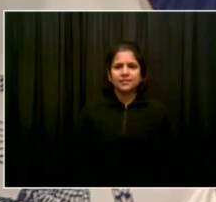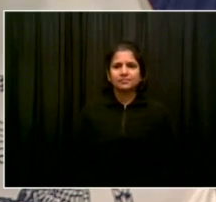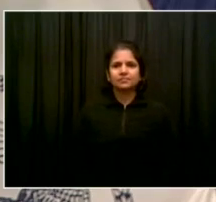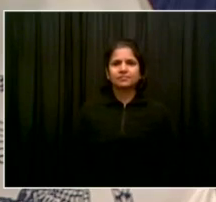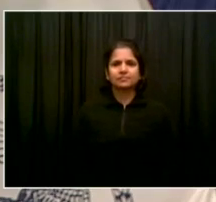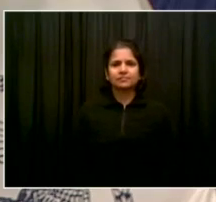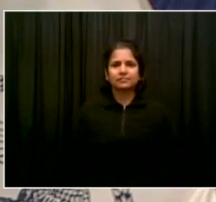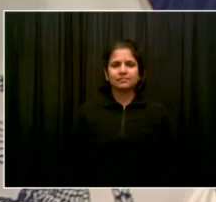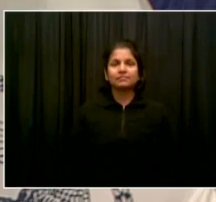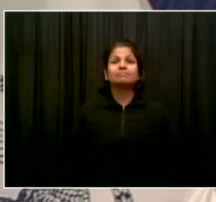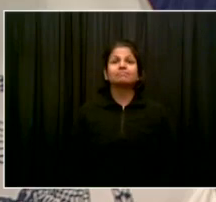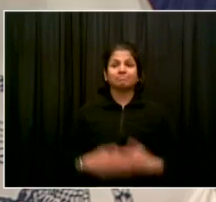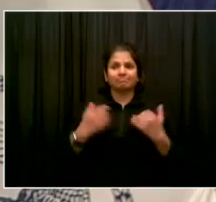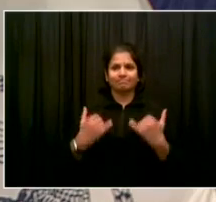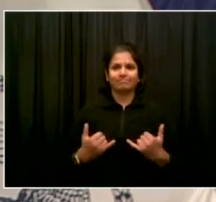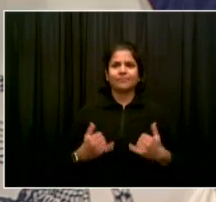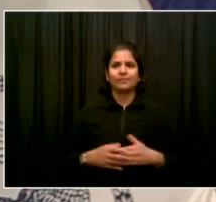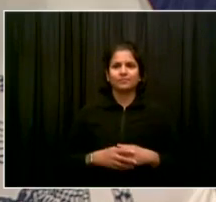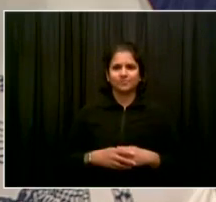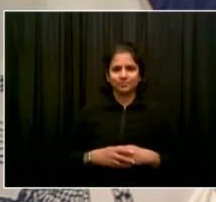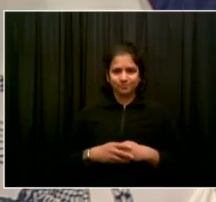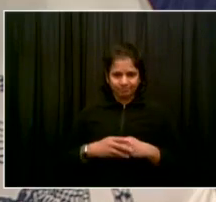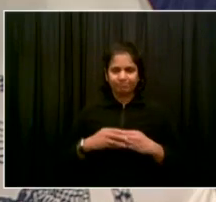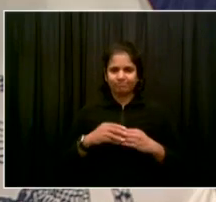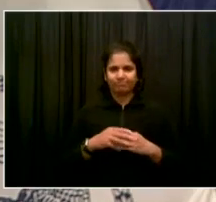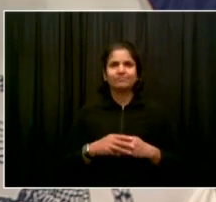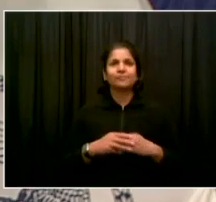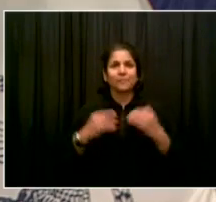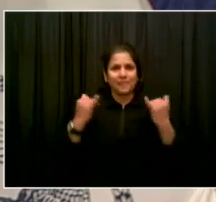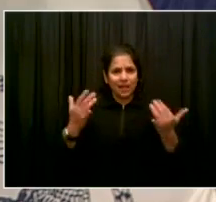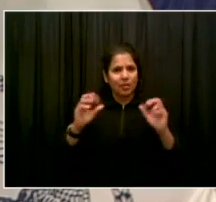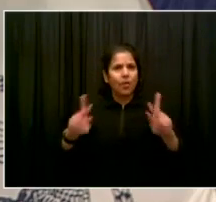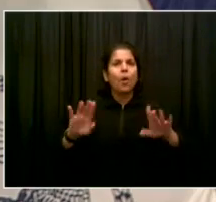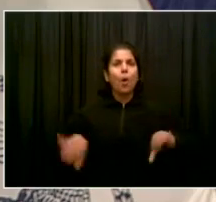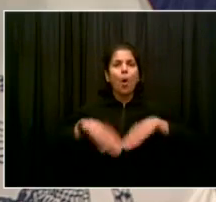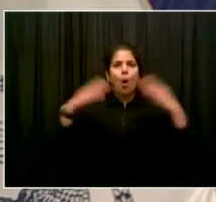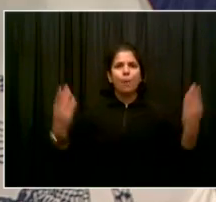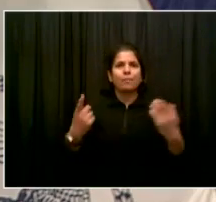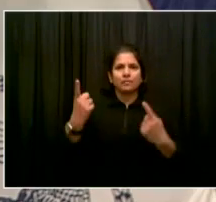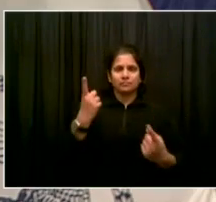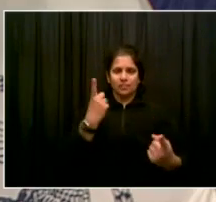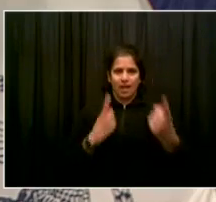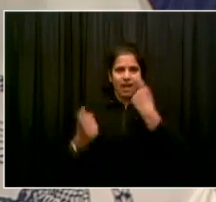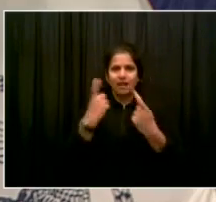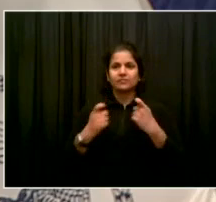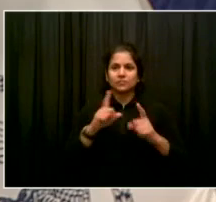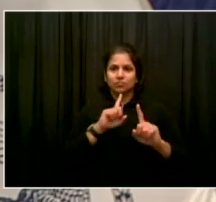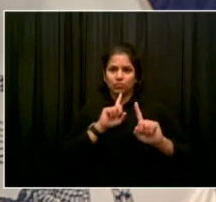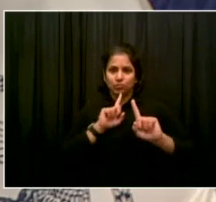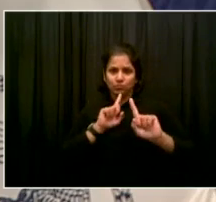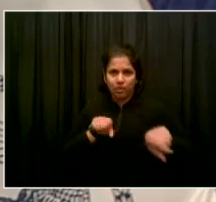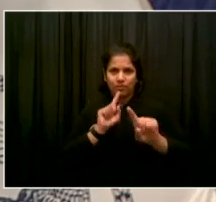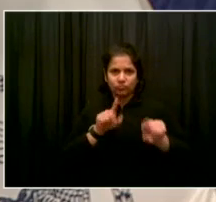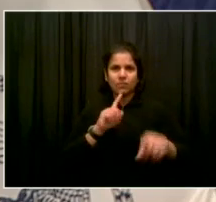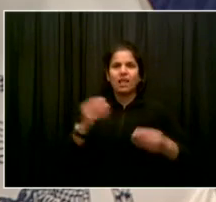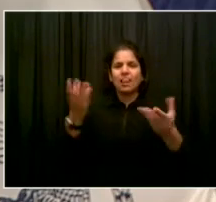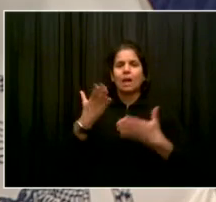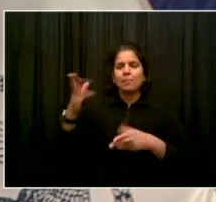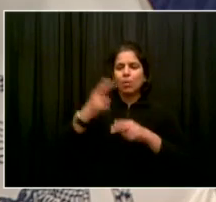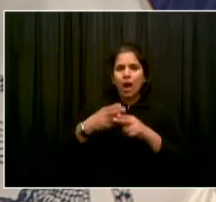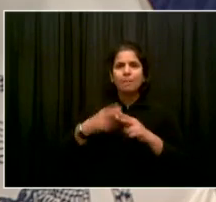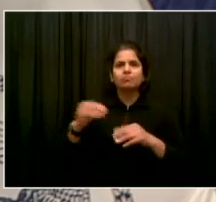los neoyorquinos. With that, let's turn to our colleagues in the media. Please let me know the name and outlet of each